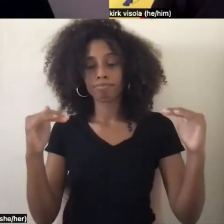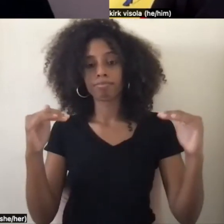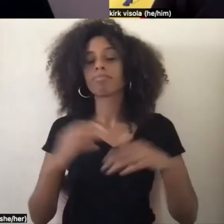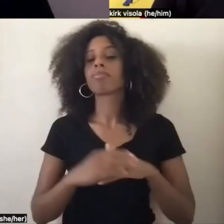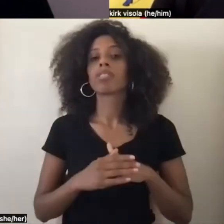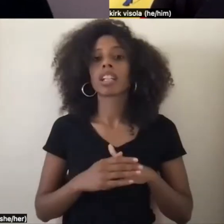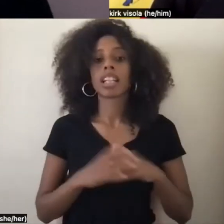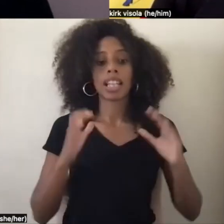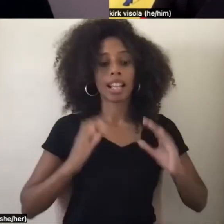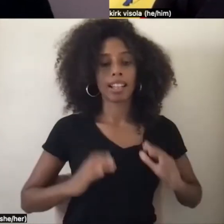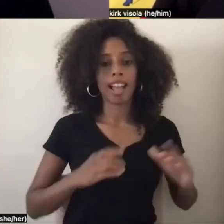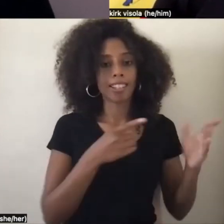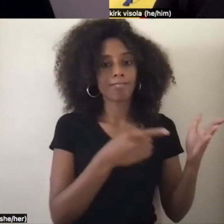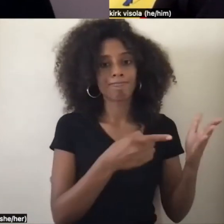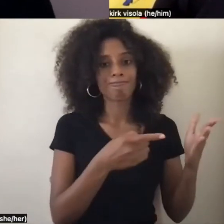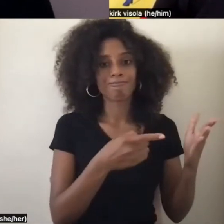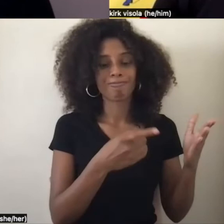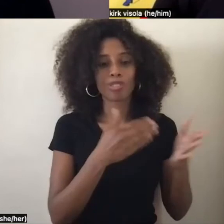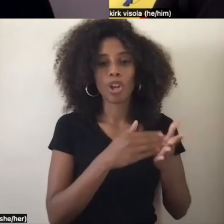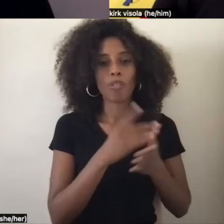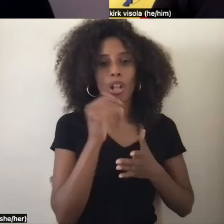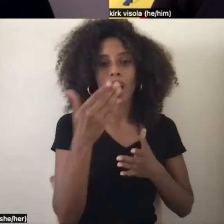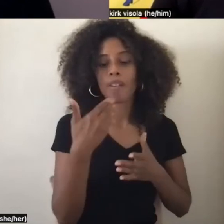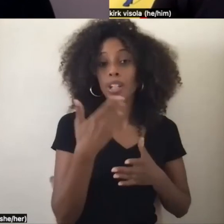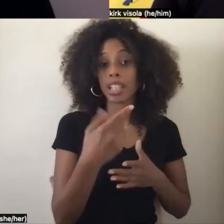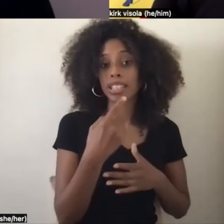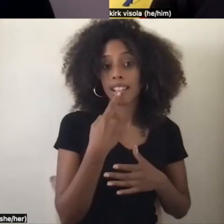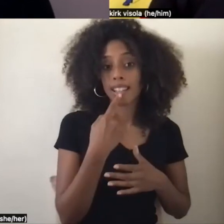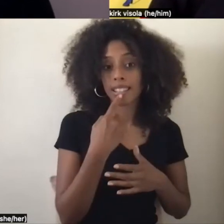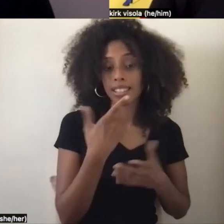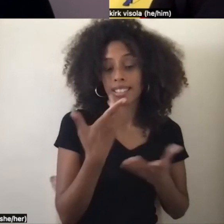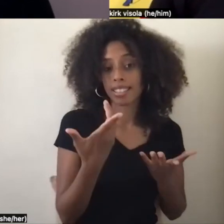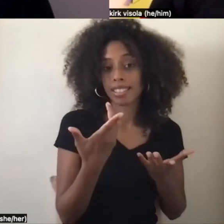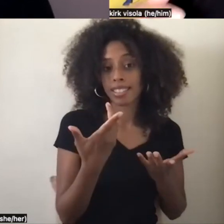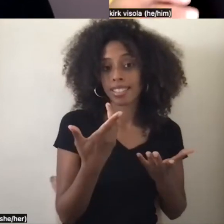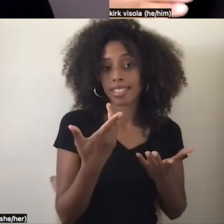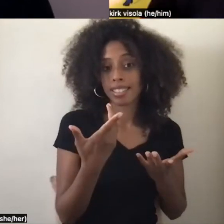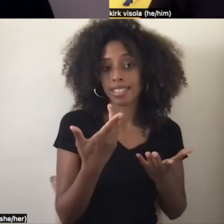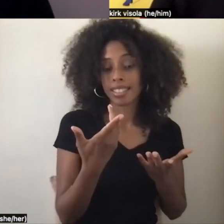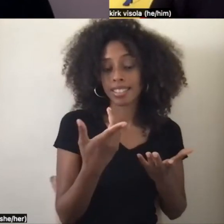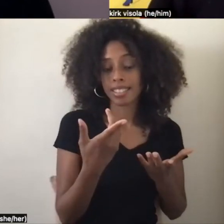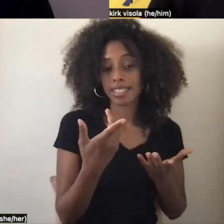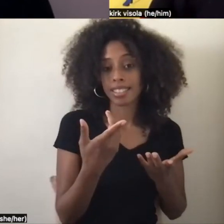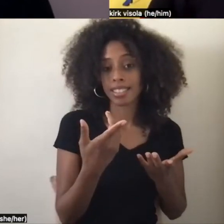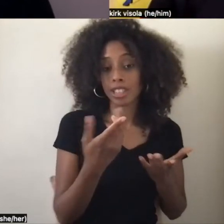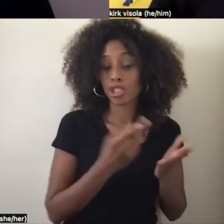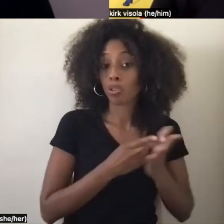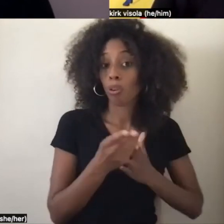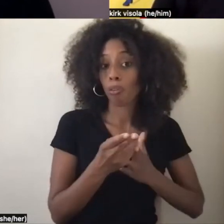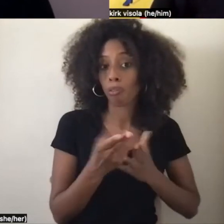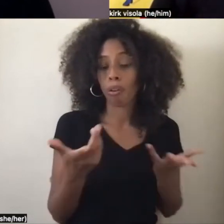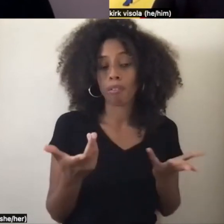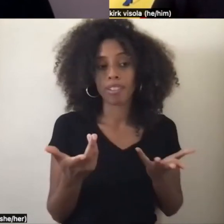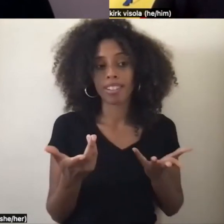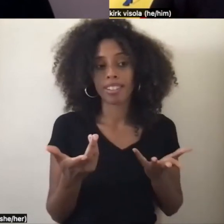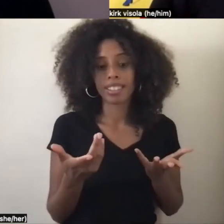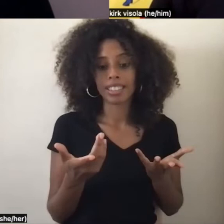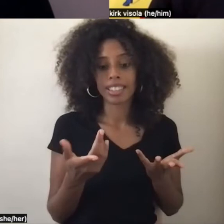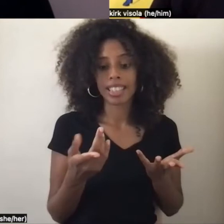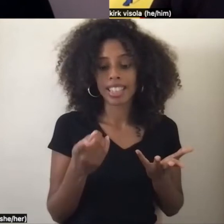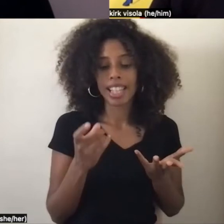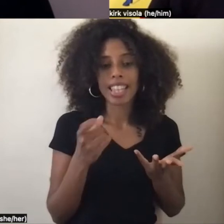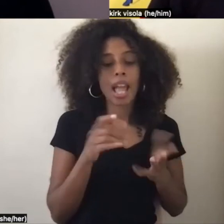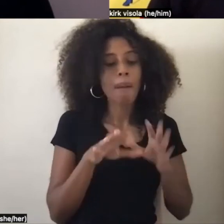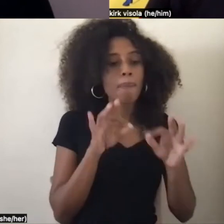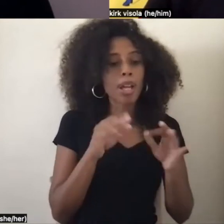oftentimes will not have good taste and they won't know. And I'm just saying this truthfully. They go off of what they like as opposed to what they